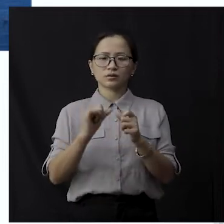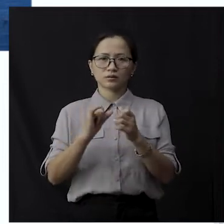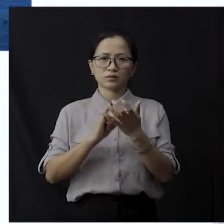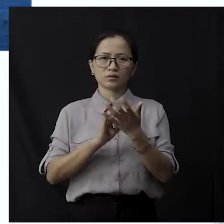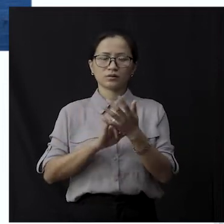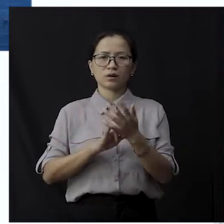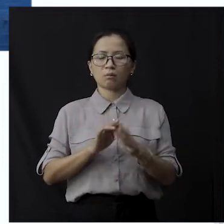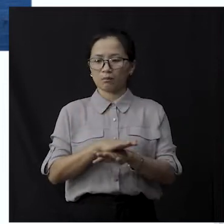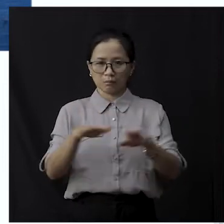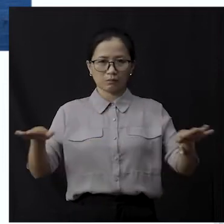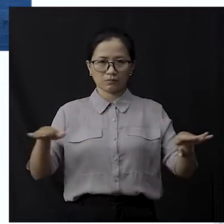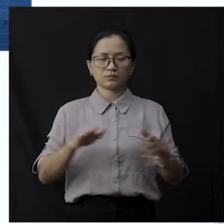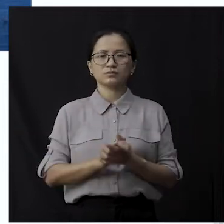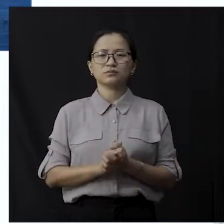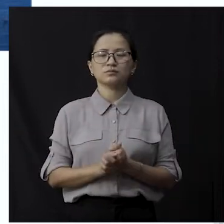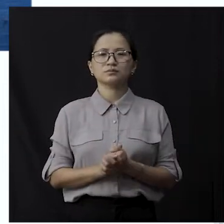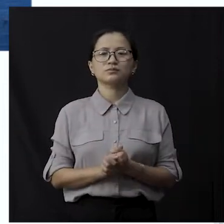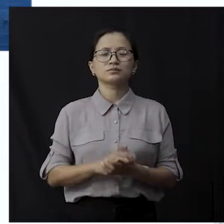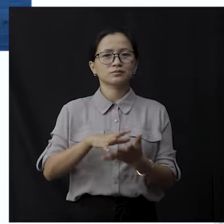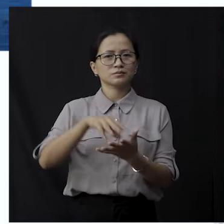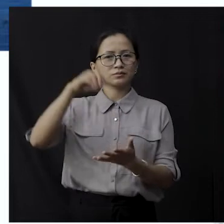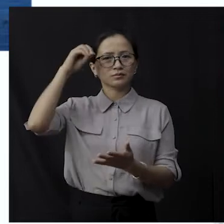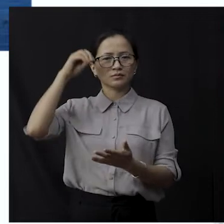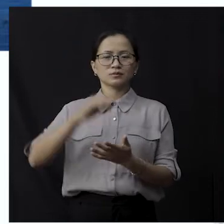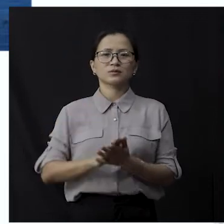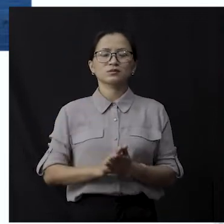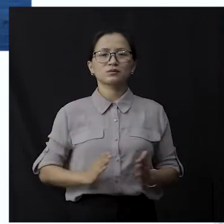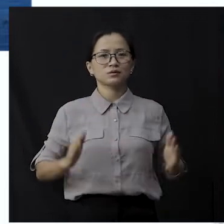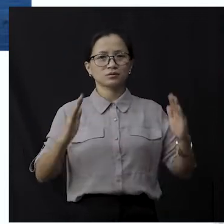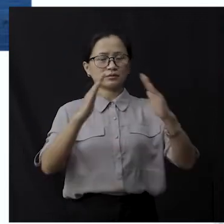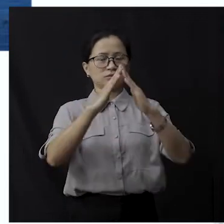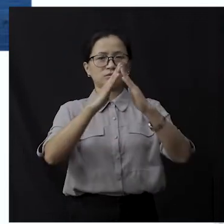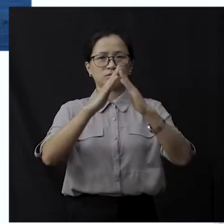Plains, plains. Now we have also learned about hills,